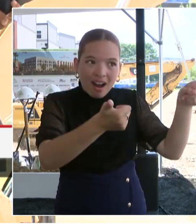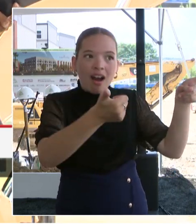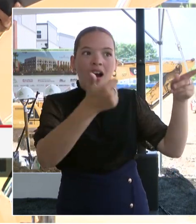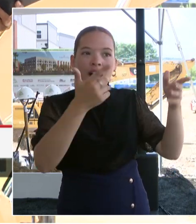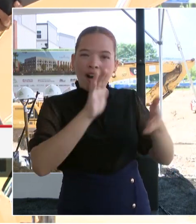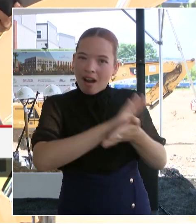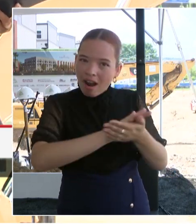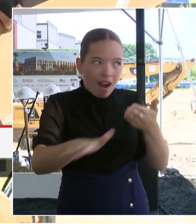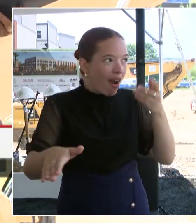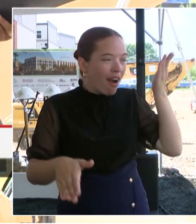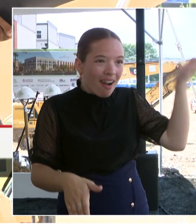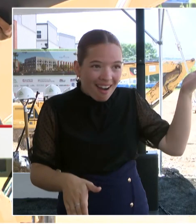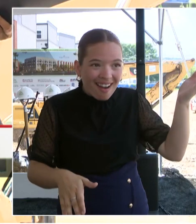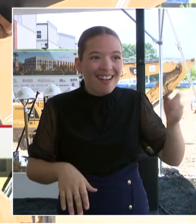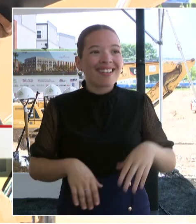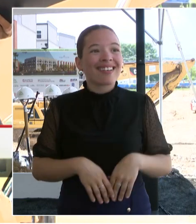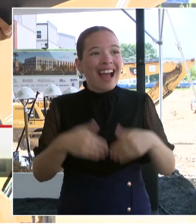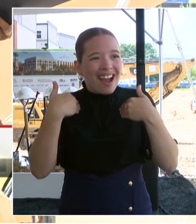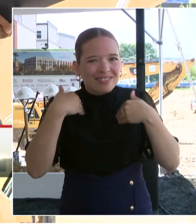dining.